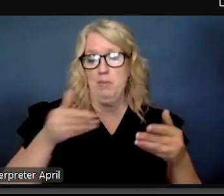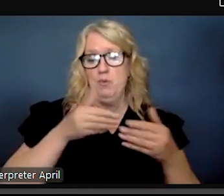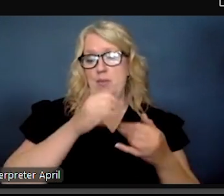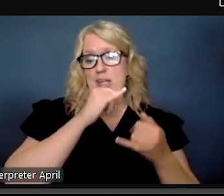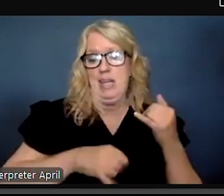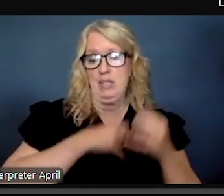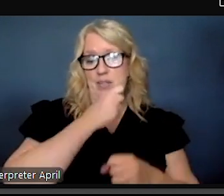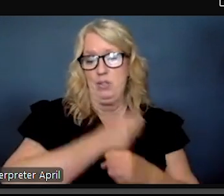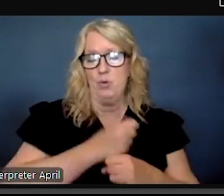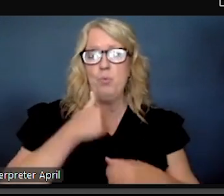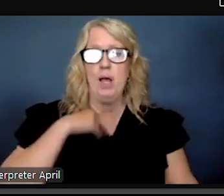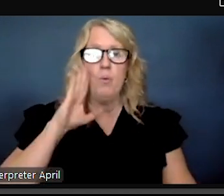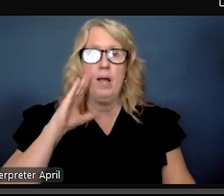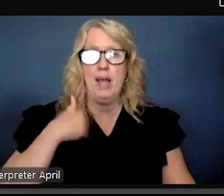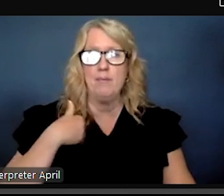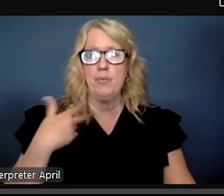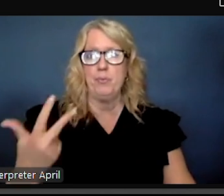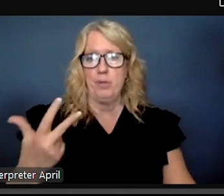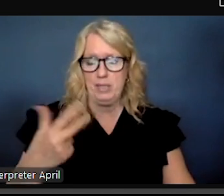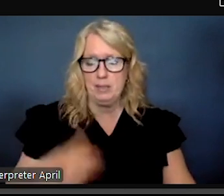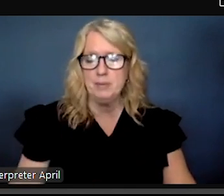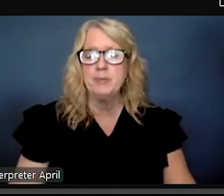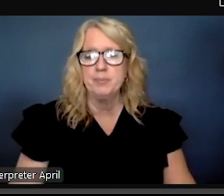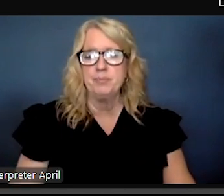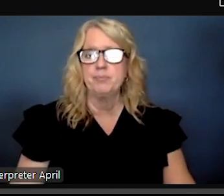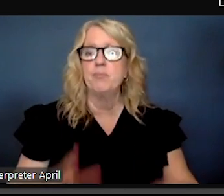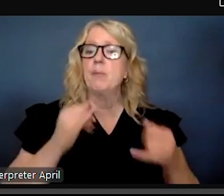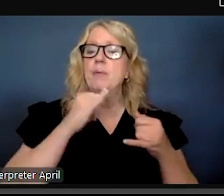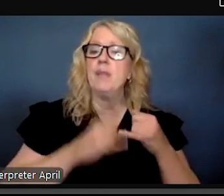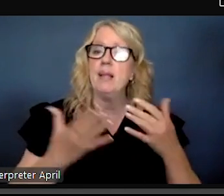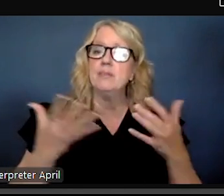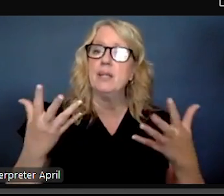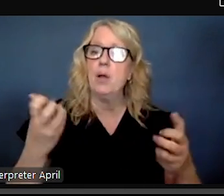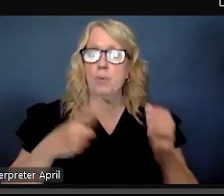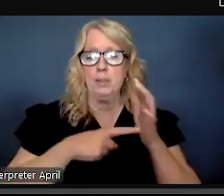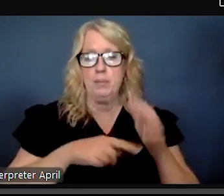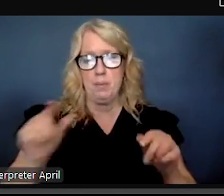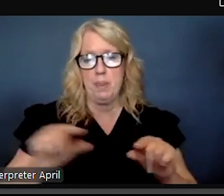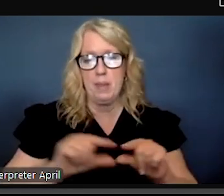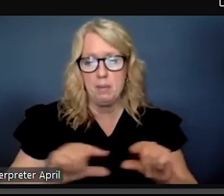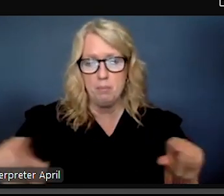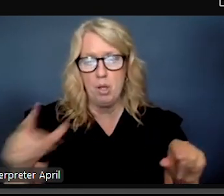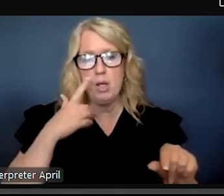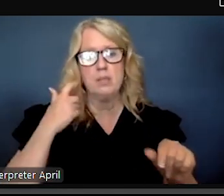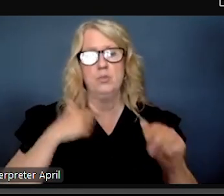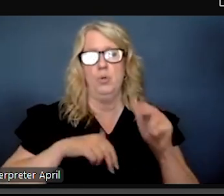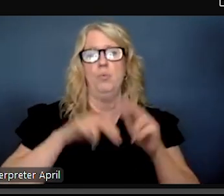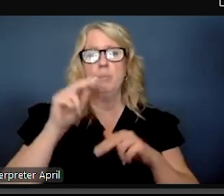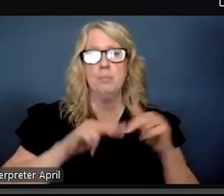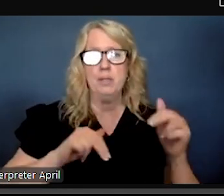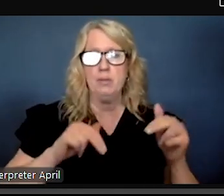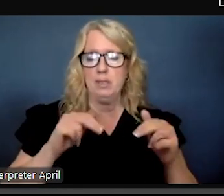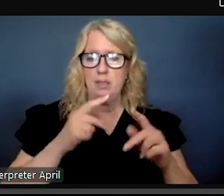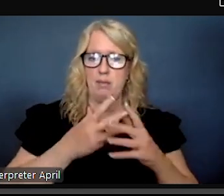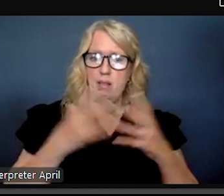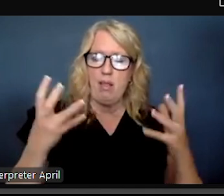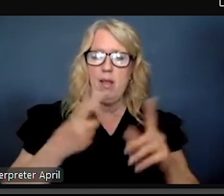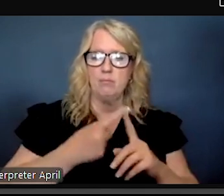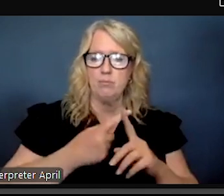So we're really excited about those. But the last thing I want to point out is that bottom box where we're building a lot off of